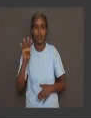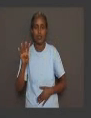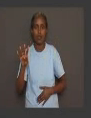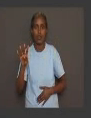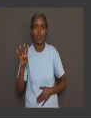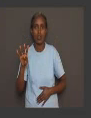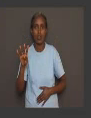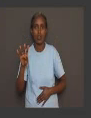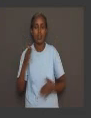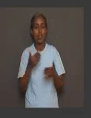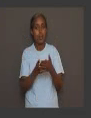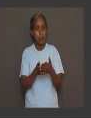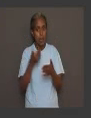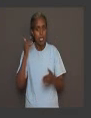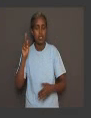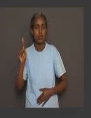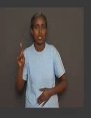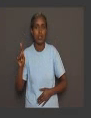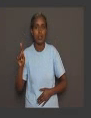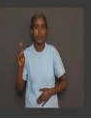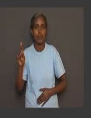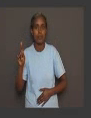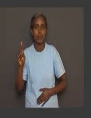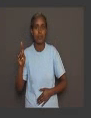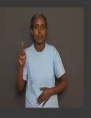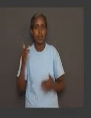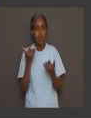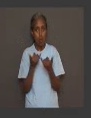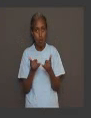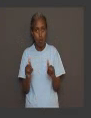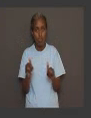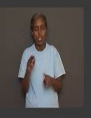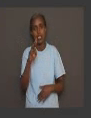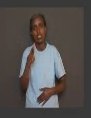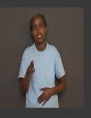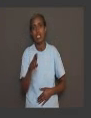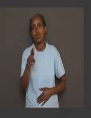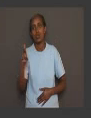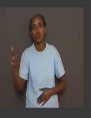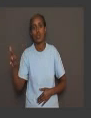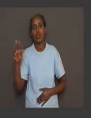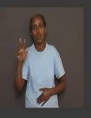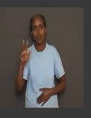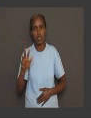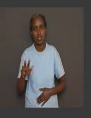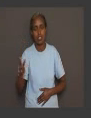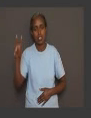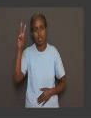-4 minus 1 over the square root of